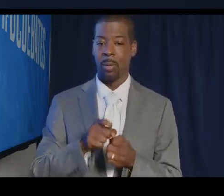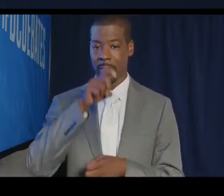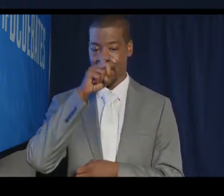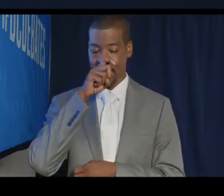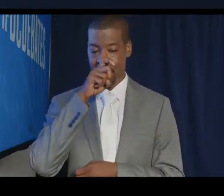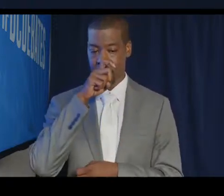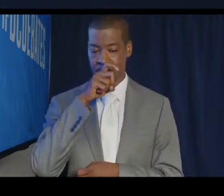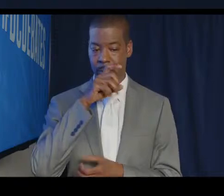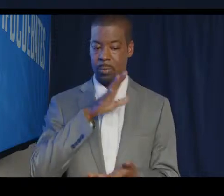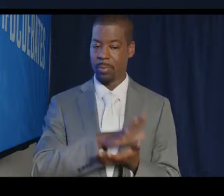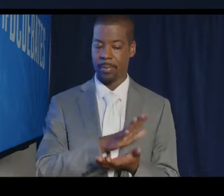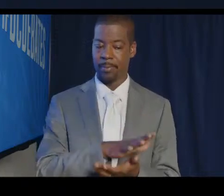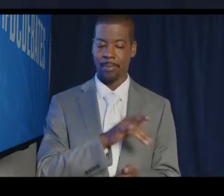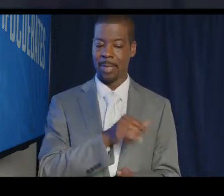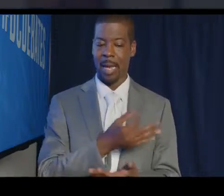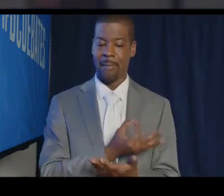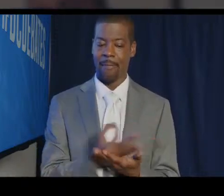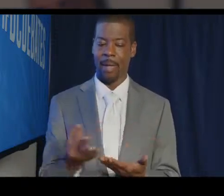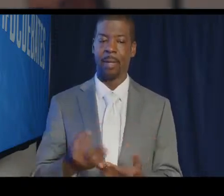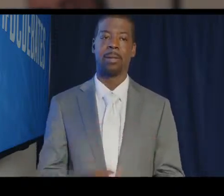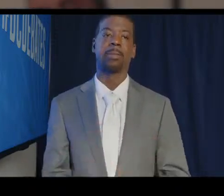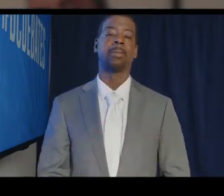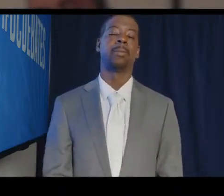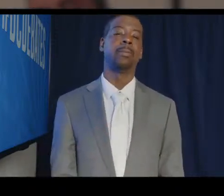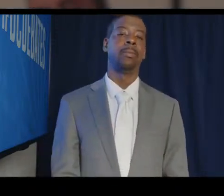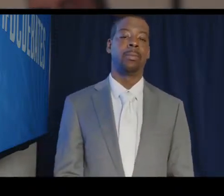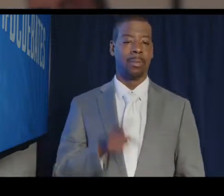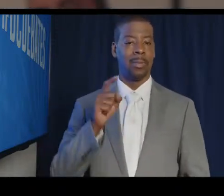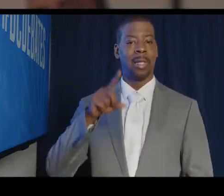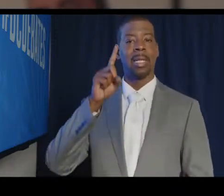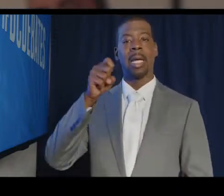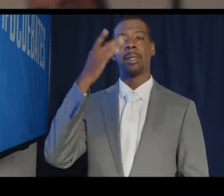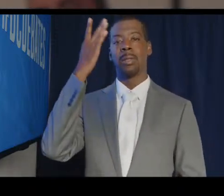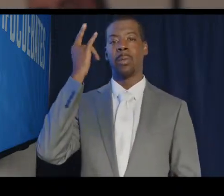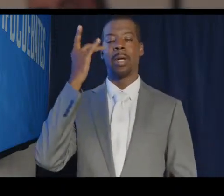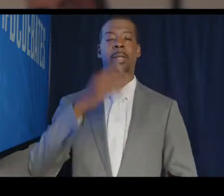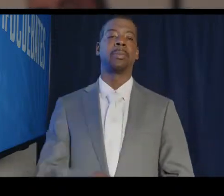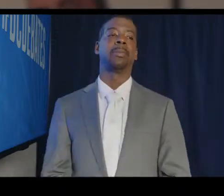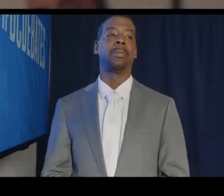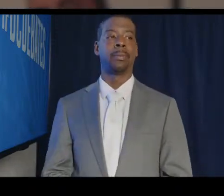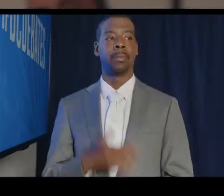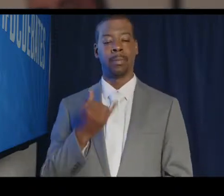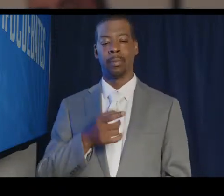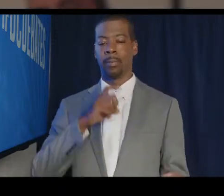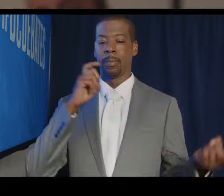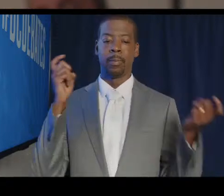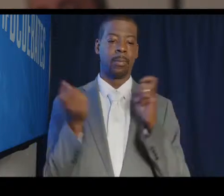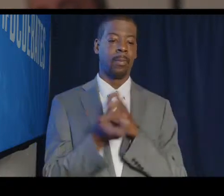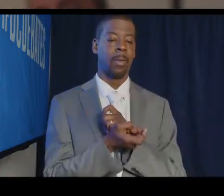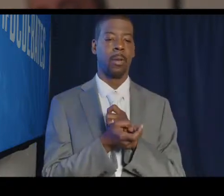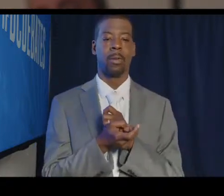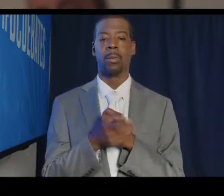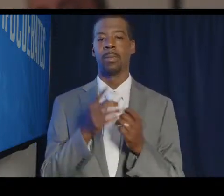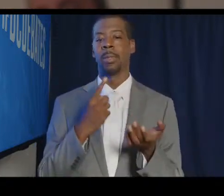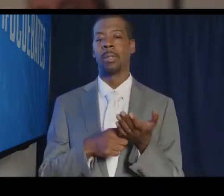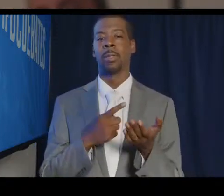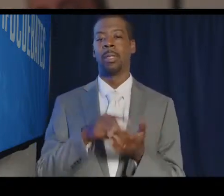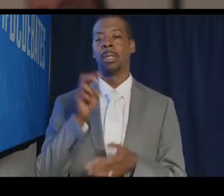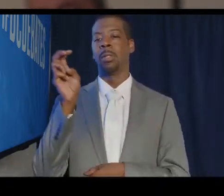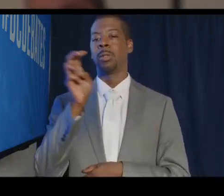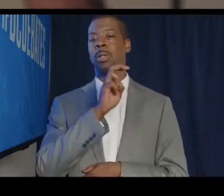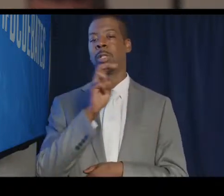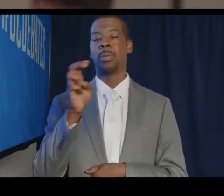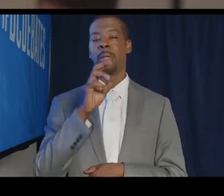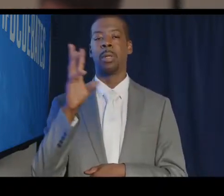they failed, and we should ask why. Thank you, Councilmember Henderson. Switching gears once again to transportation, a recent Washington